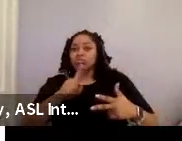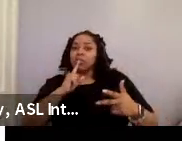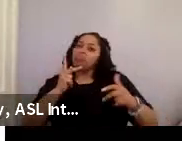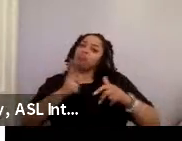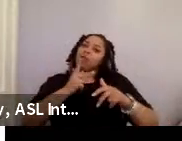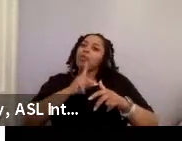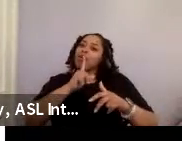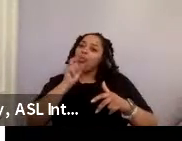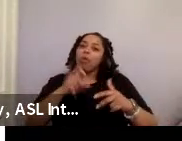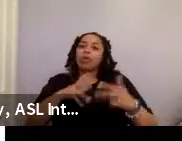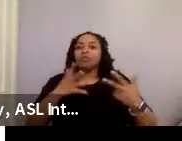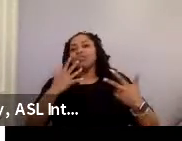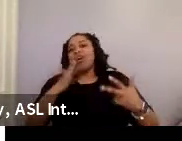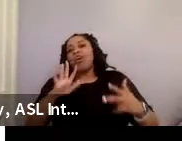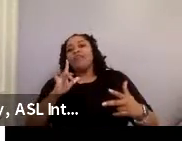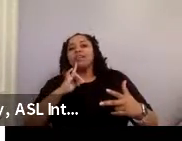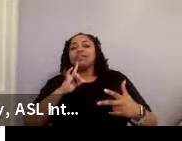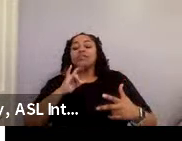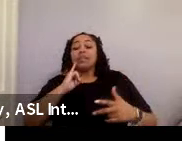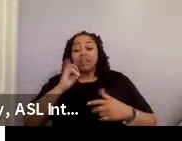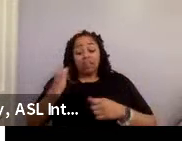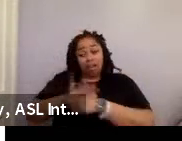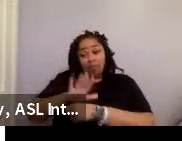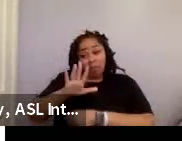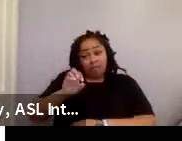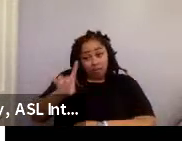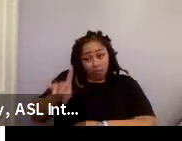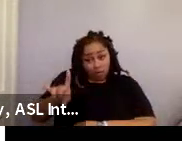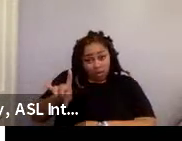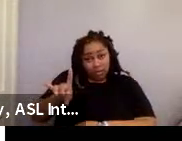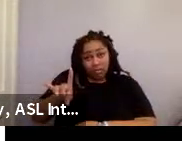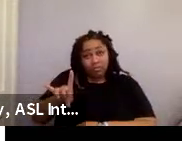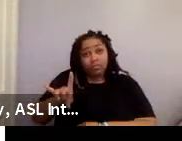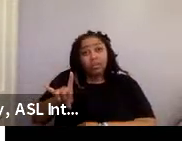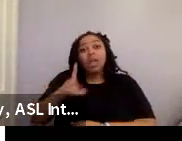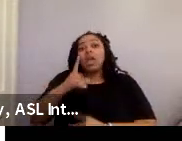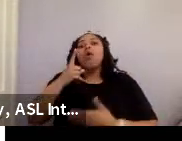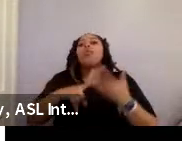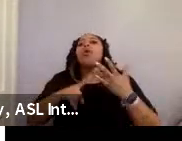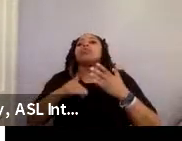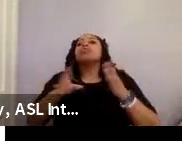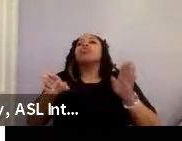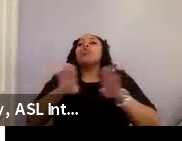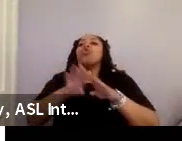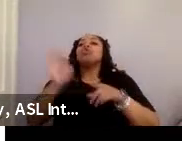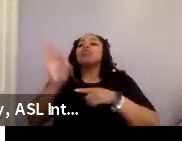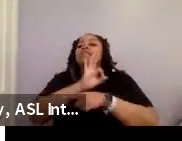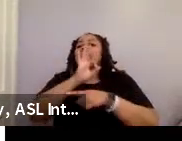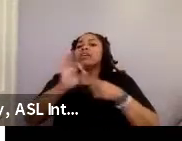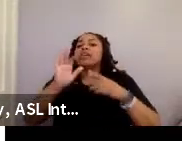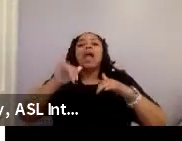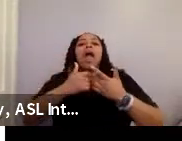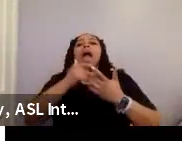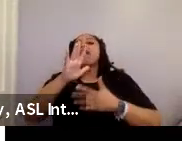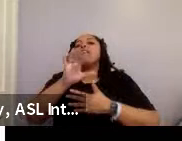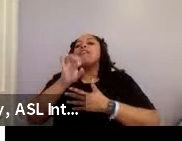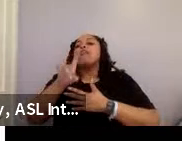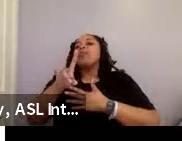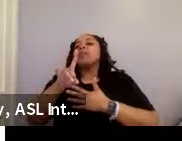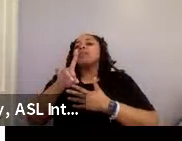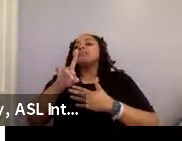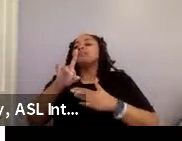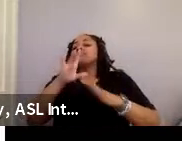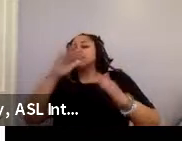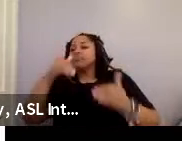of course, is always, is it covered by Section 508? And what is closed functionality, and how do the 508 standards address